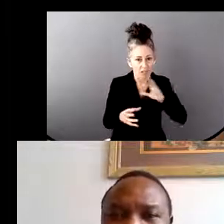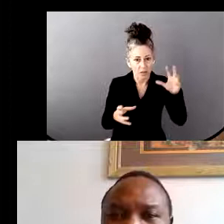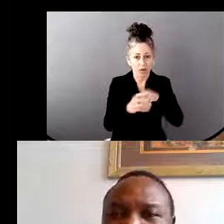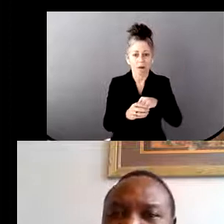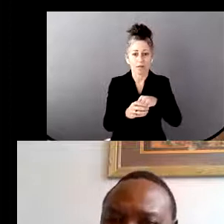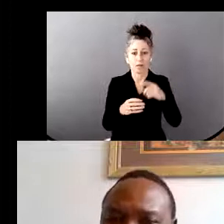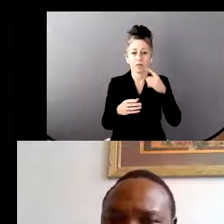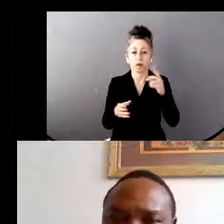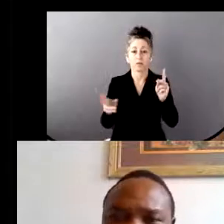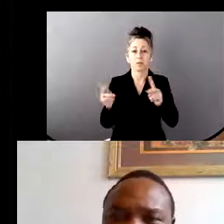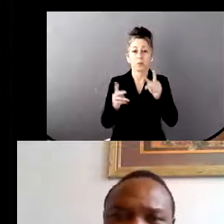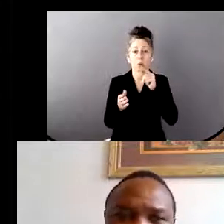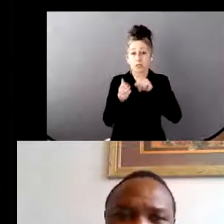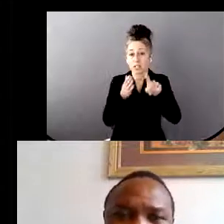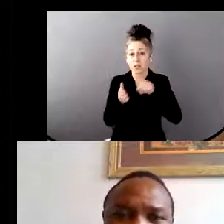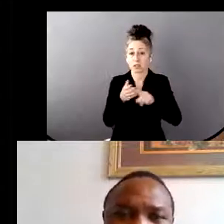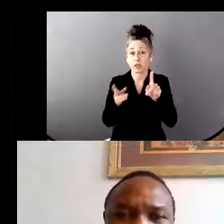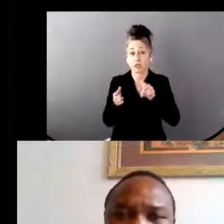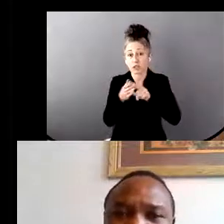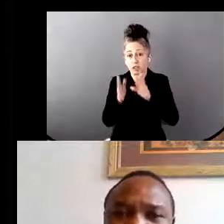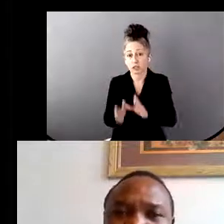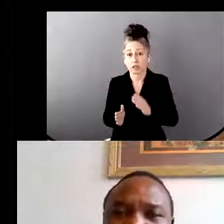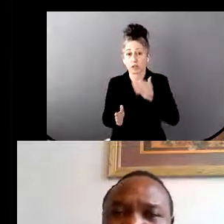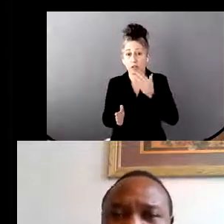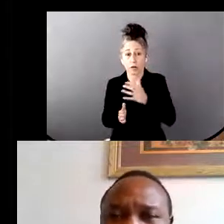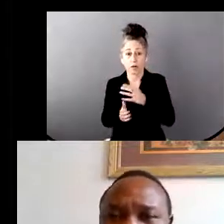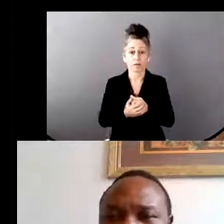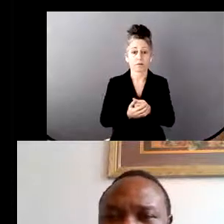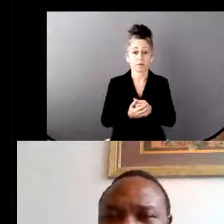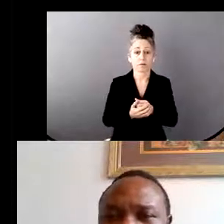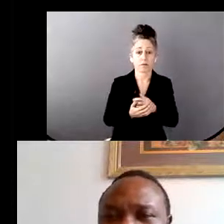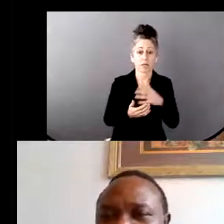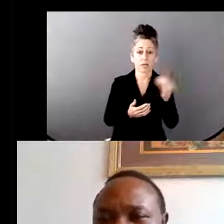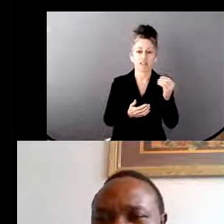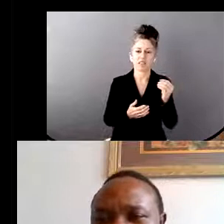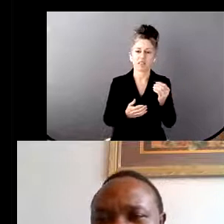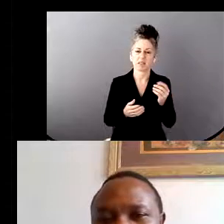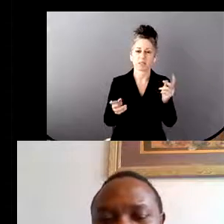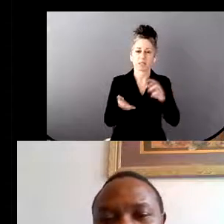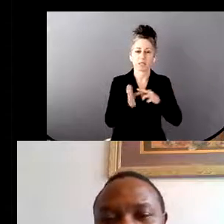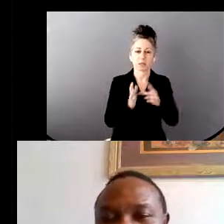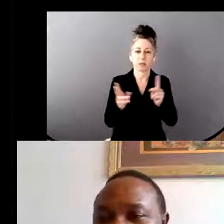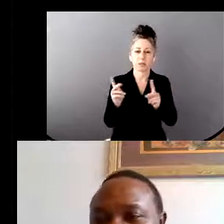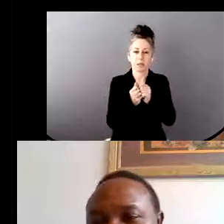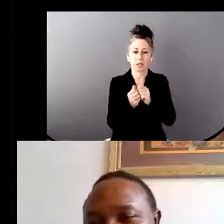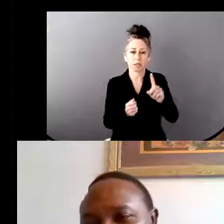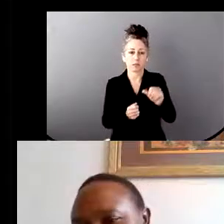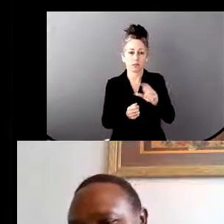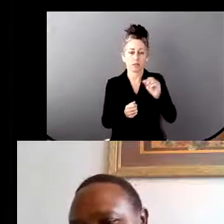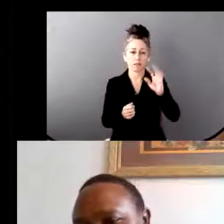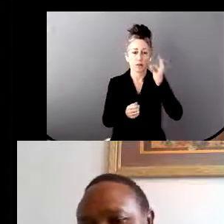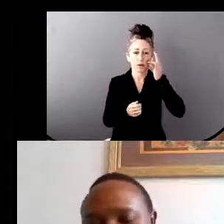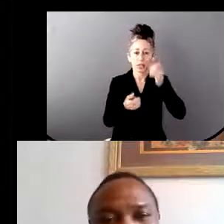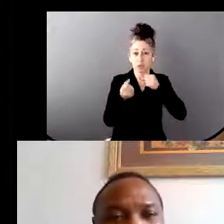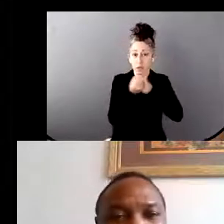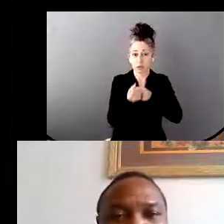color, including those with disabilities in federally sponsored disability health and rehabilitation research. Yeah, research